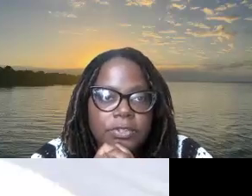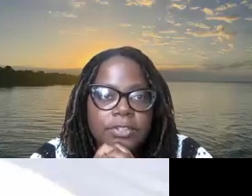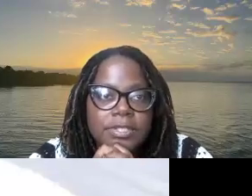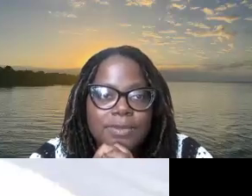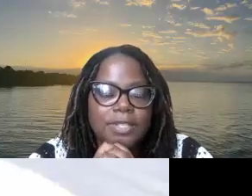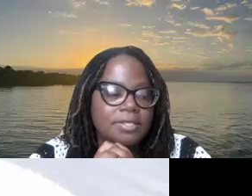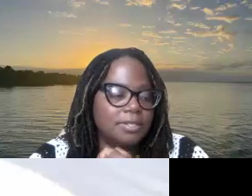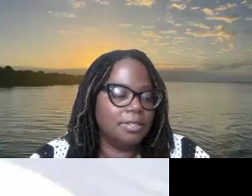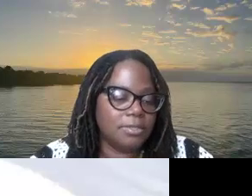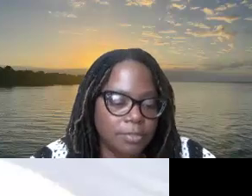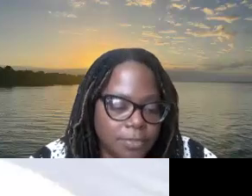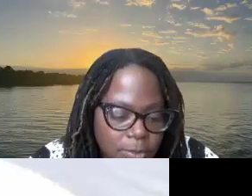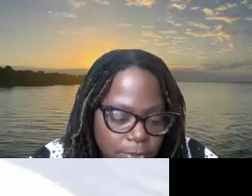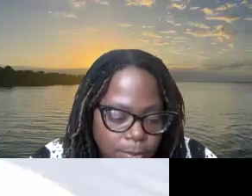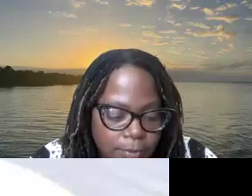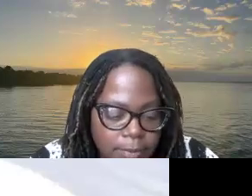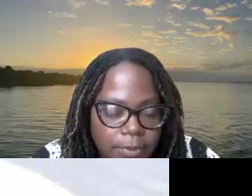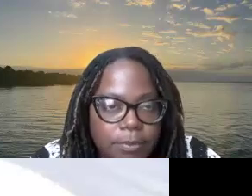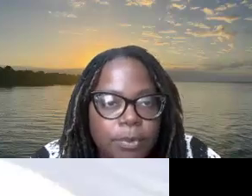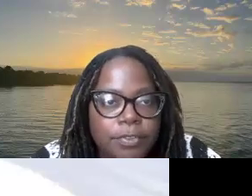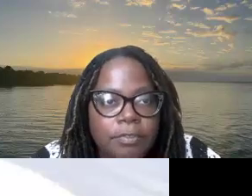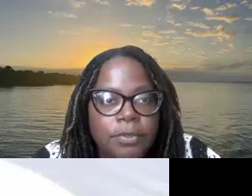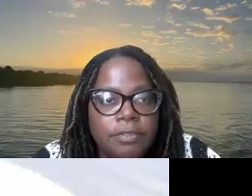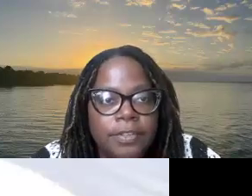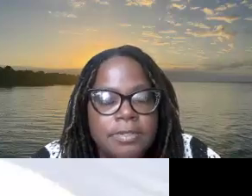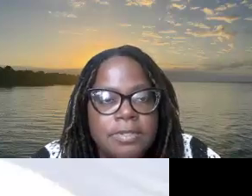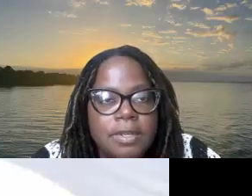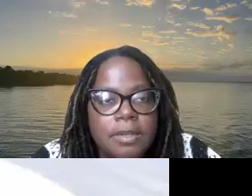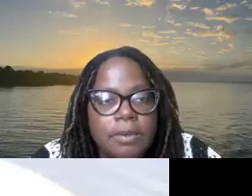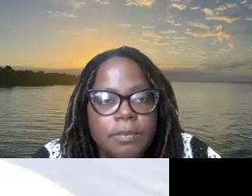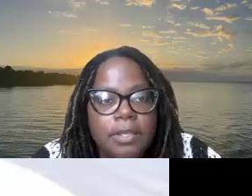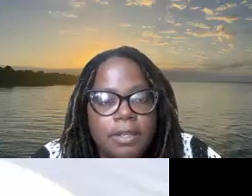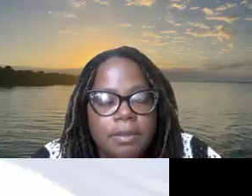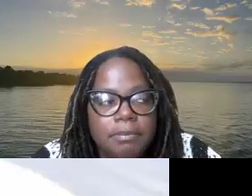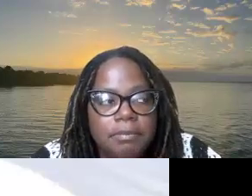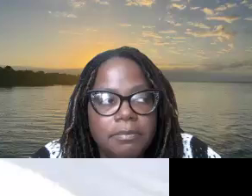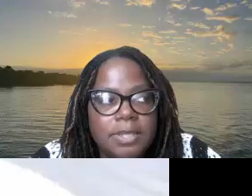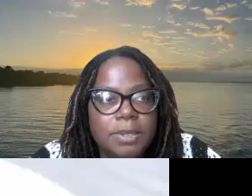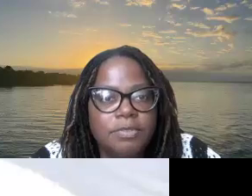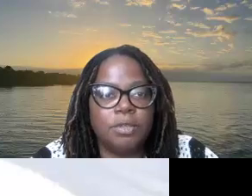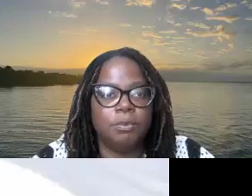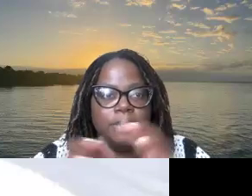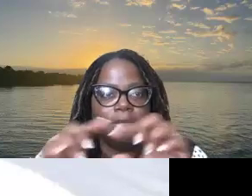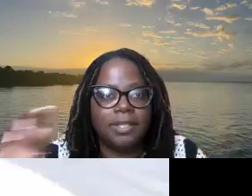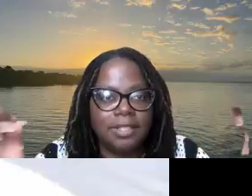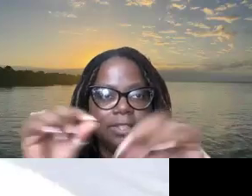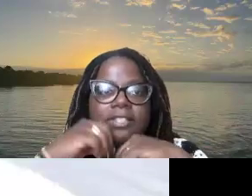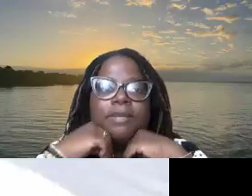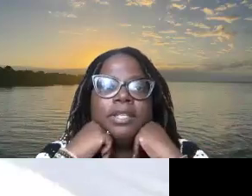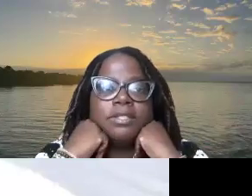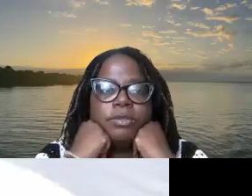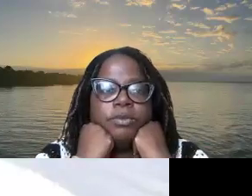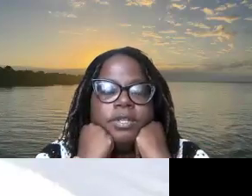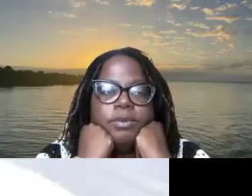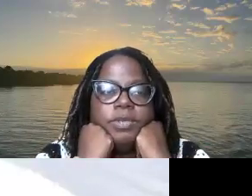provide financial literacy because in the services we can provide with MOVA and VOCA funds, we sometimes felt like we were putting a Band-Aid